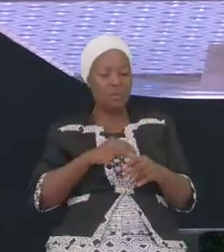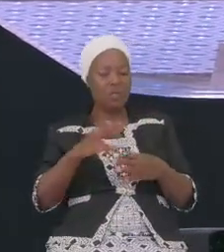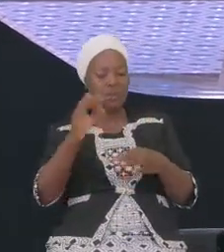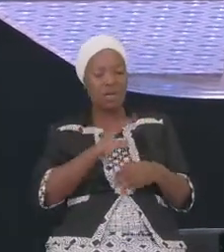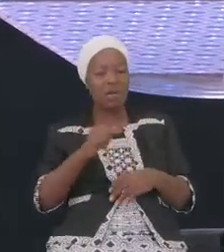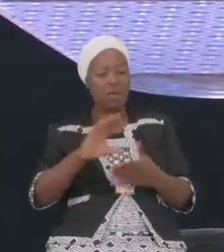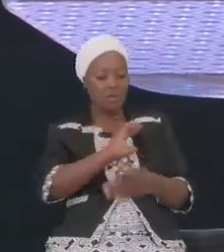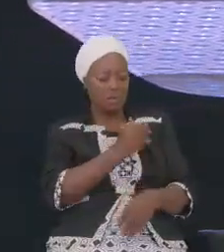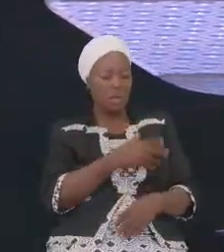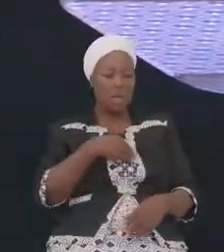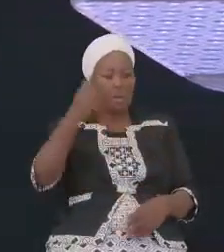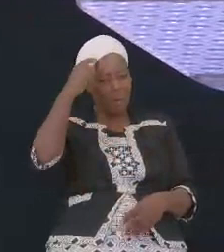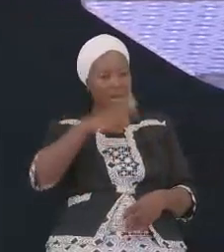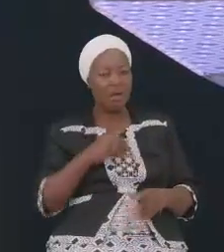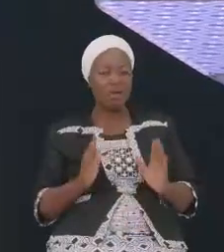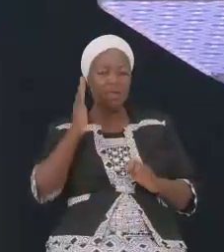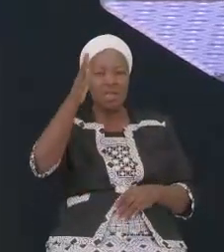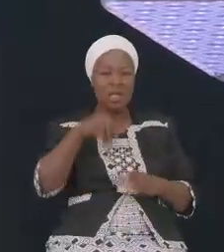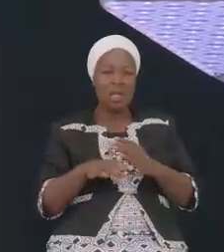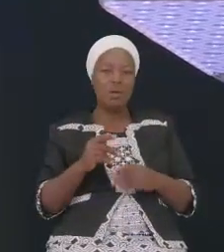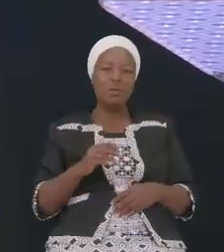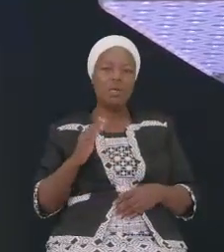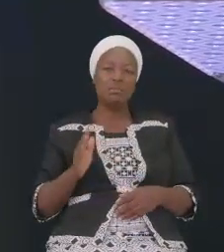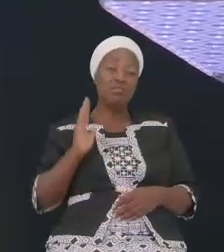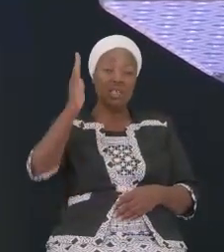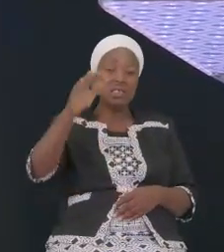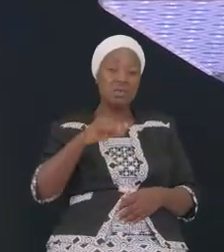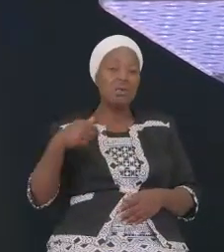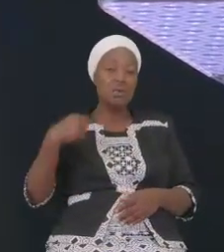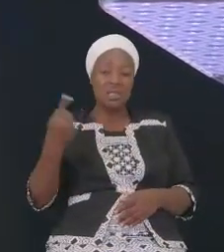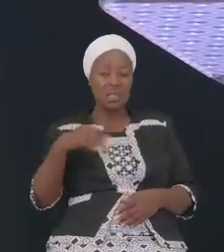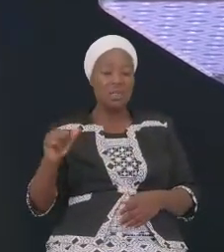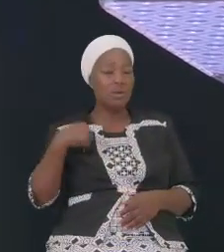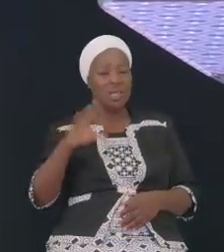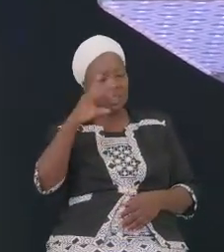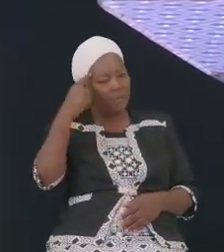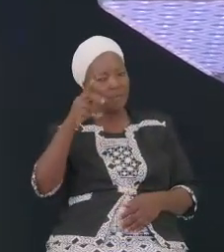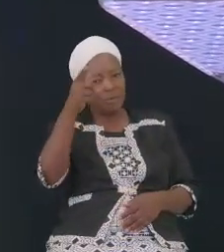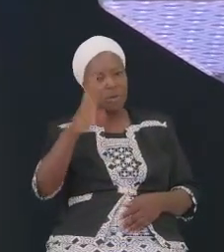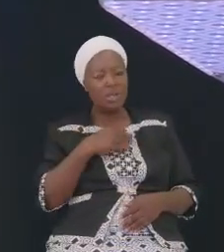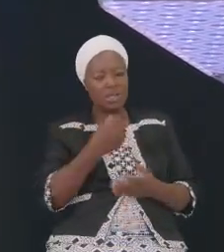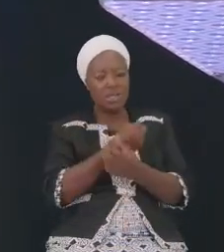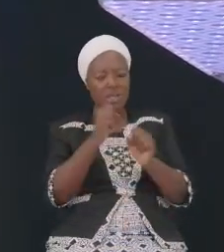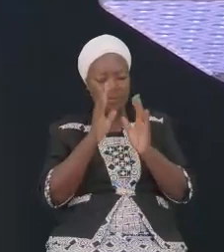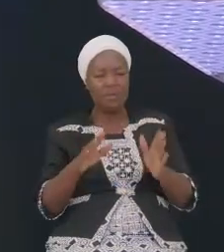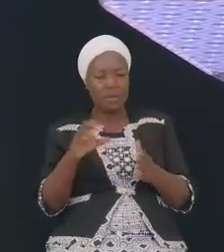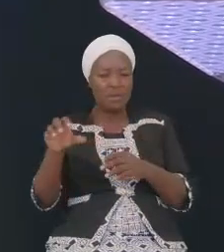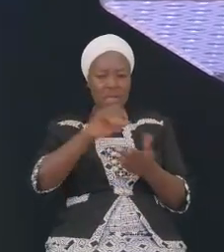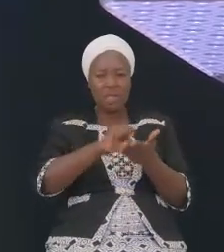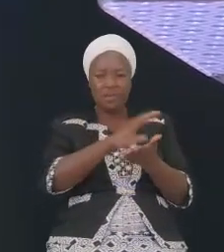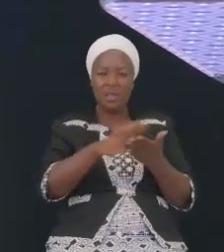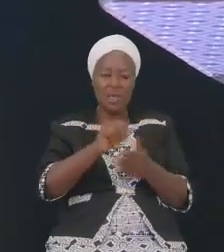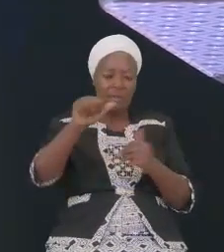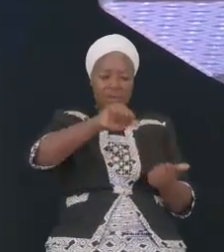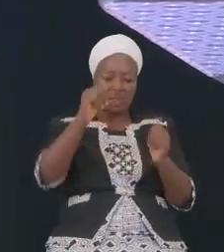mind, and our destiny, our eternity, we're seeking for God, the Savior, the Sanctifier, the Baptizer, the King, and